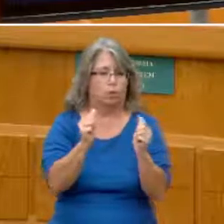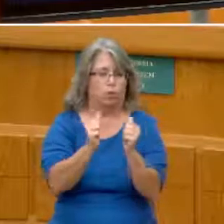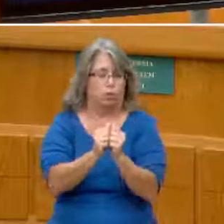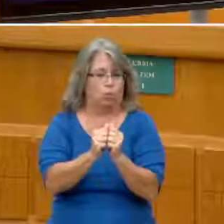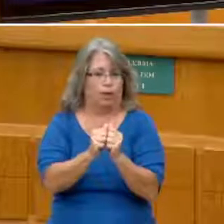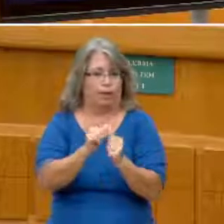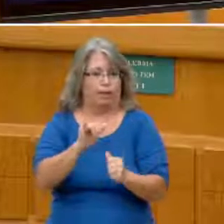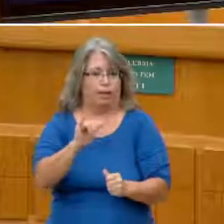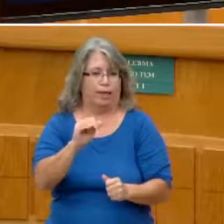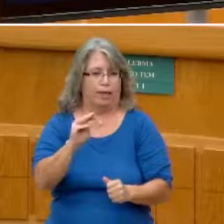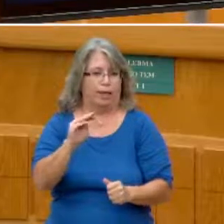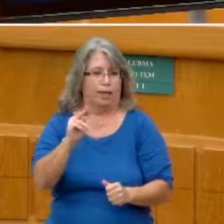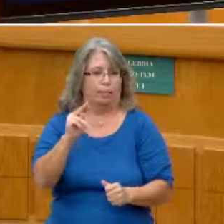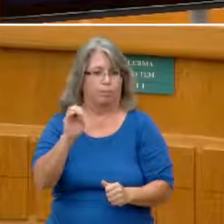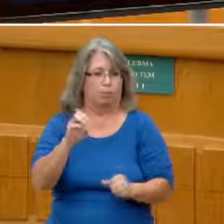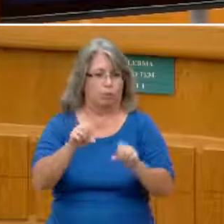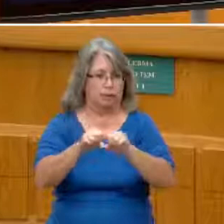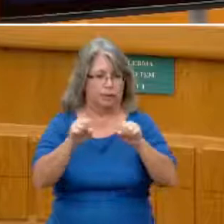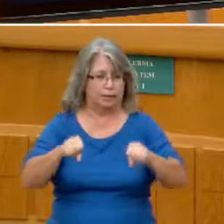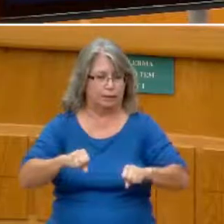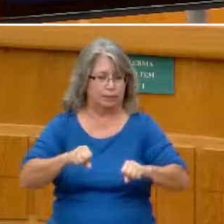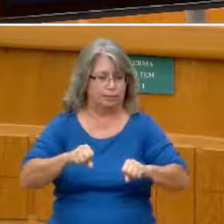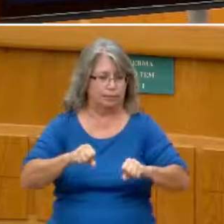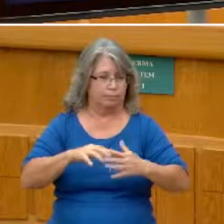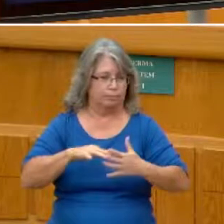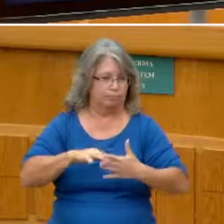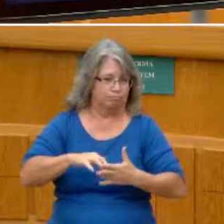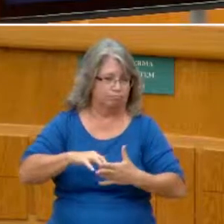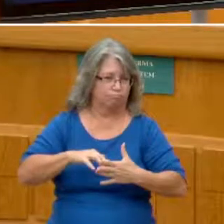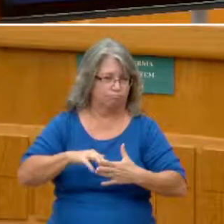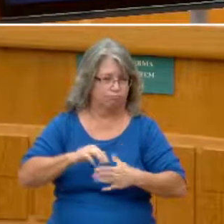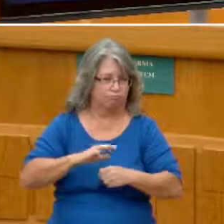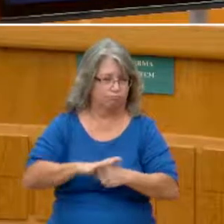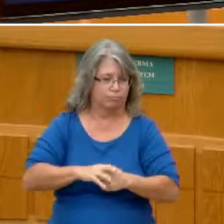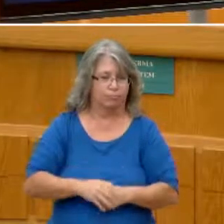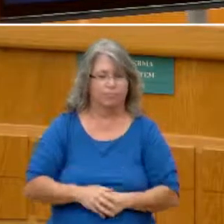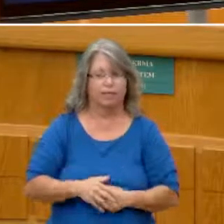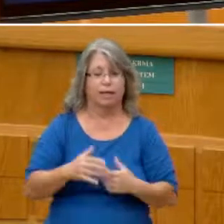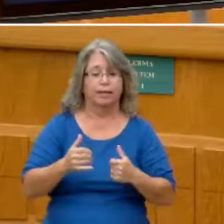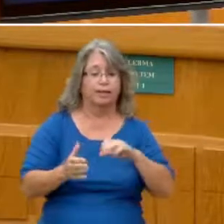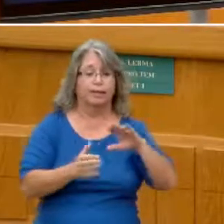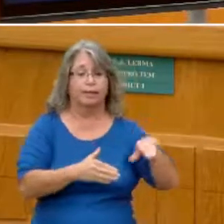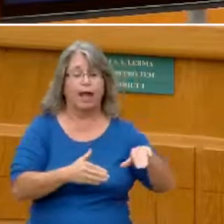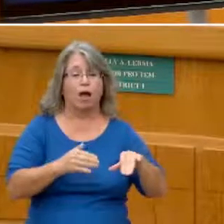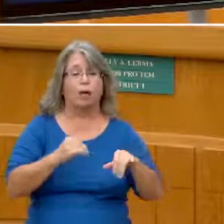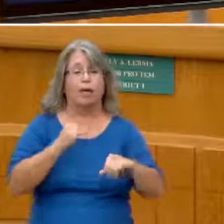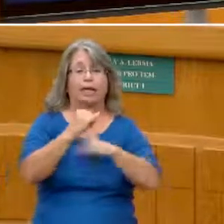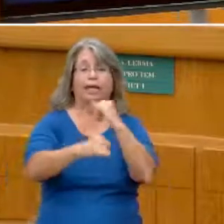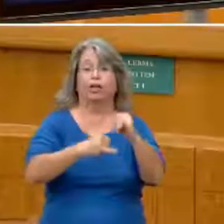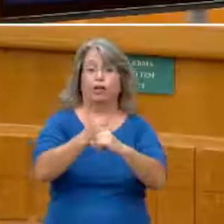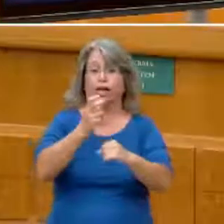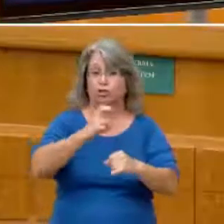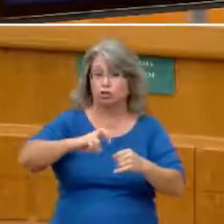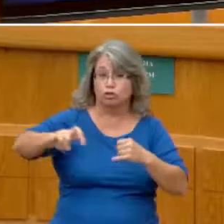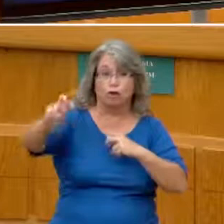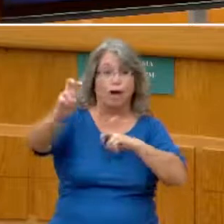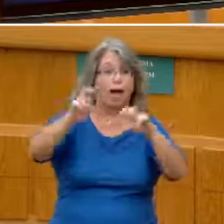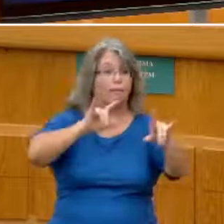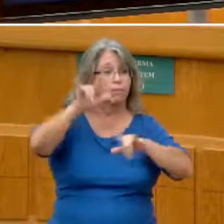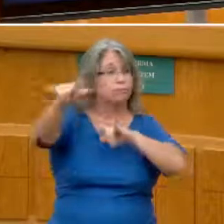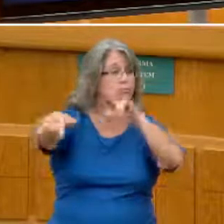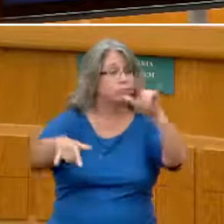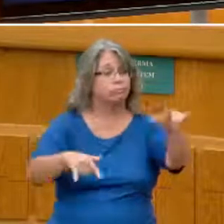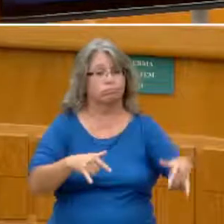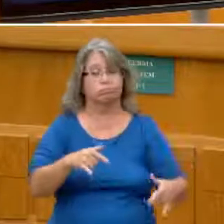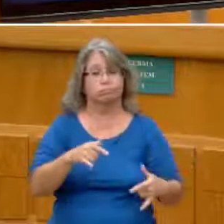So now I'm going to switch over for international travel. As the holidays approach, please be mindful of COVID-19 related restrictions